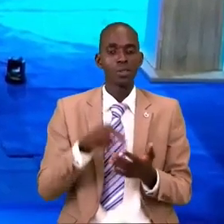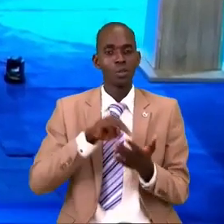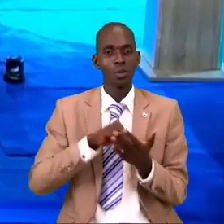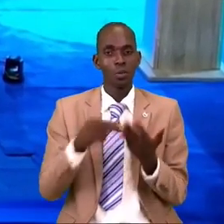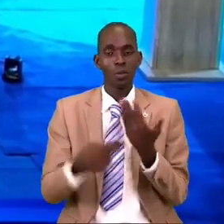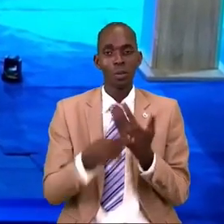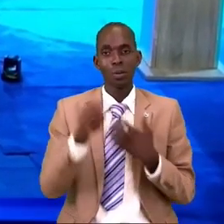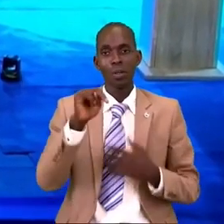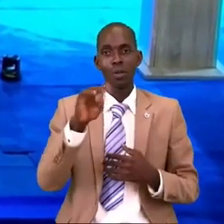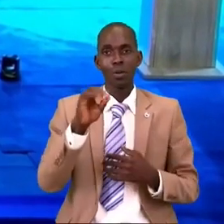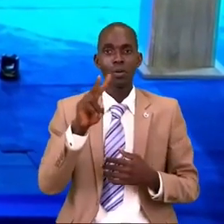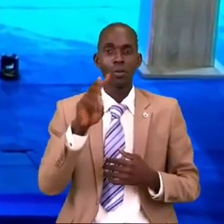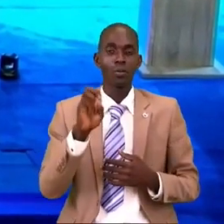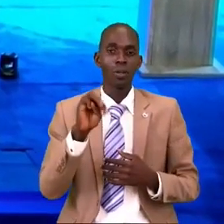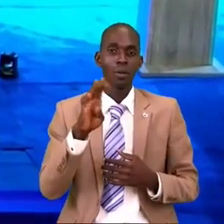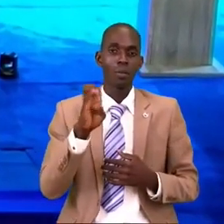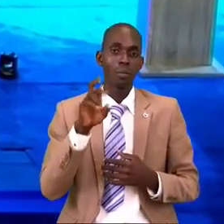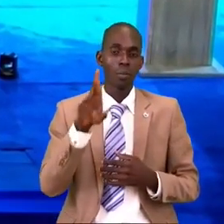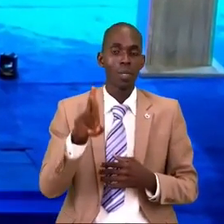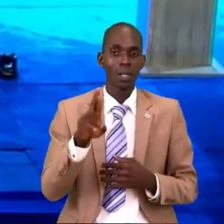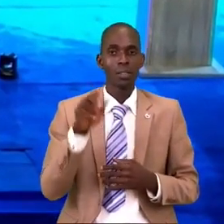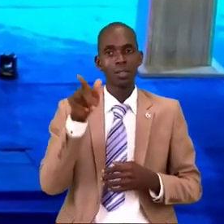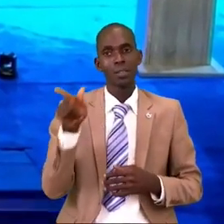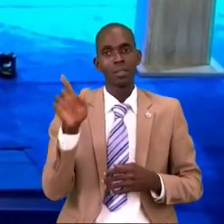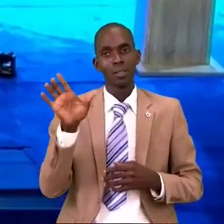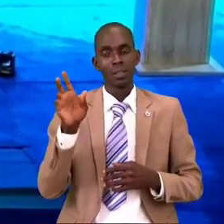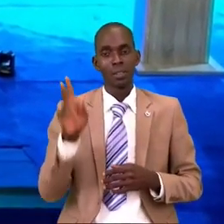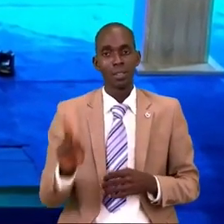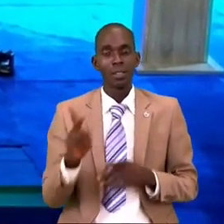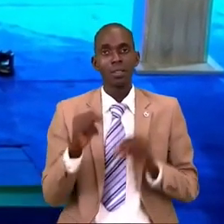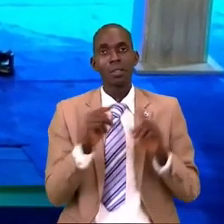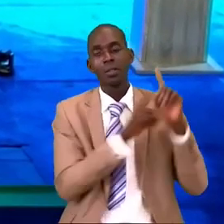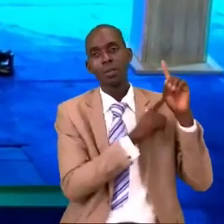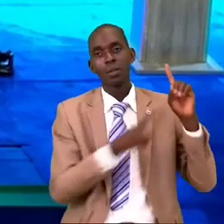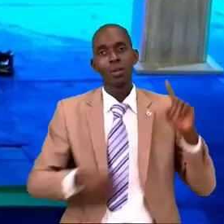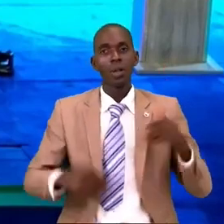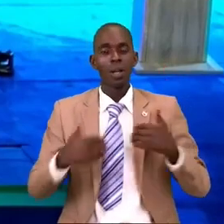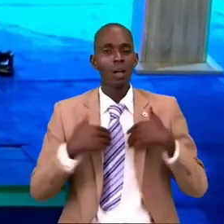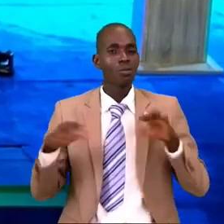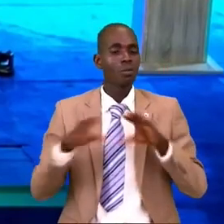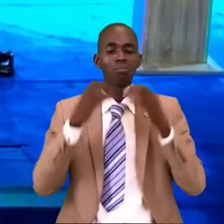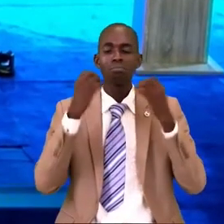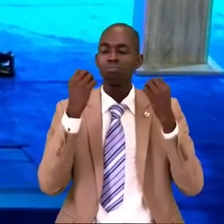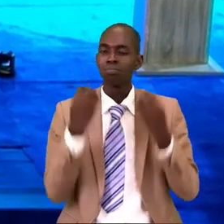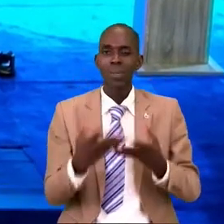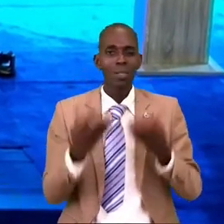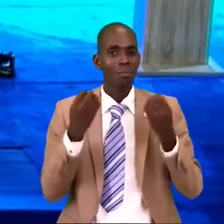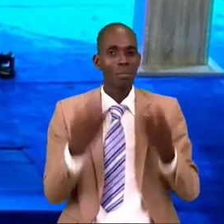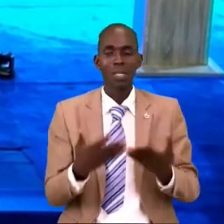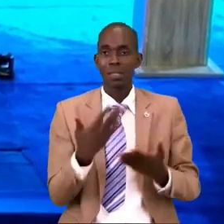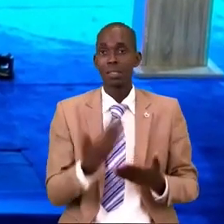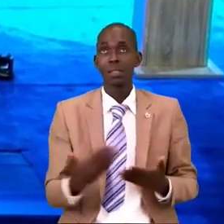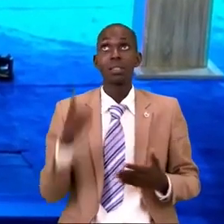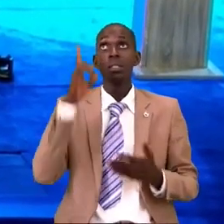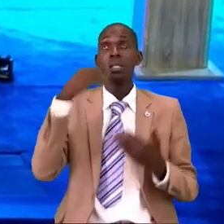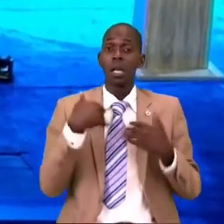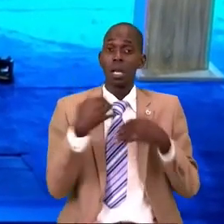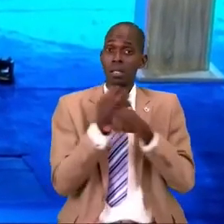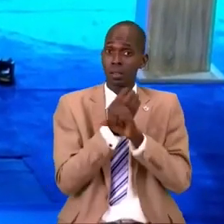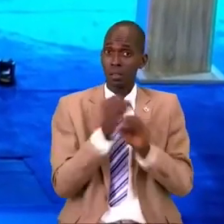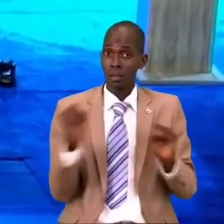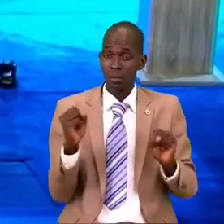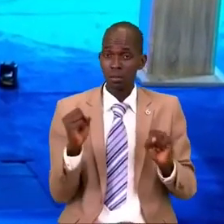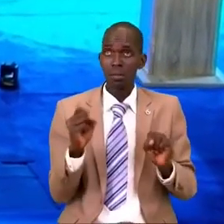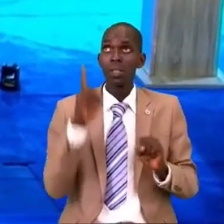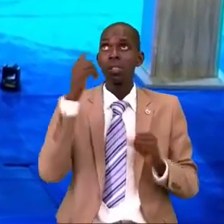has saved, he has forgiven, he has set free, he has turned lives around for the